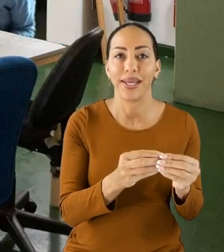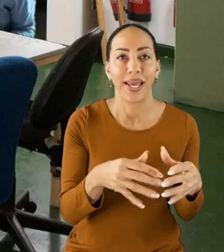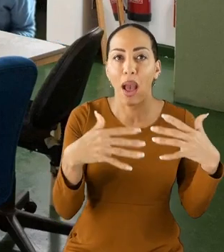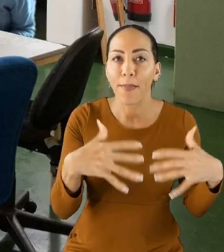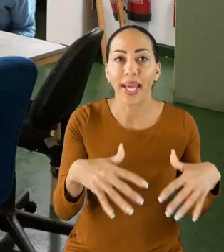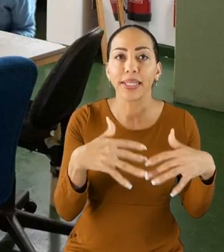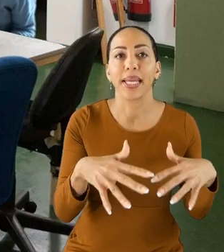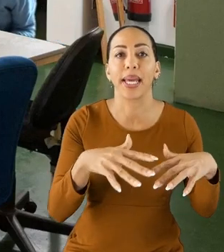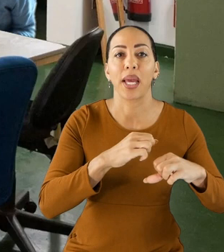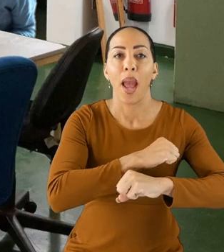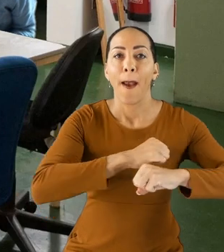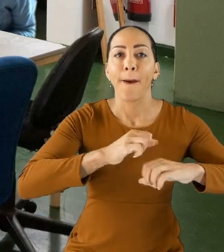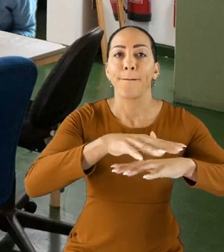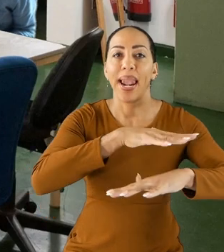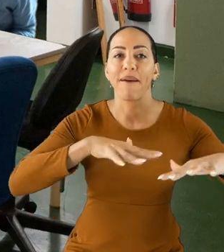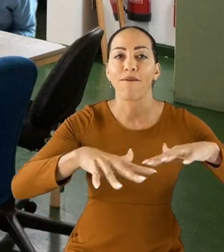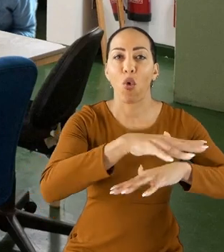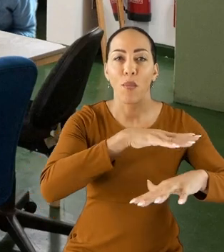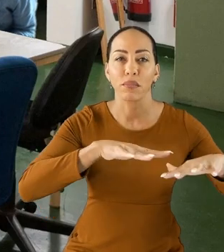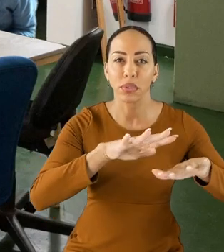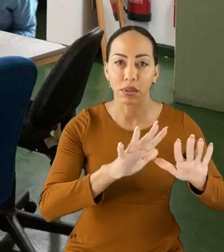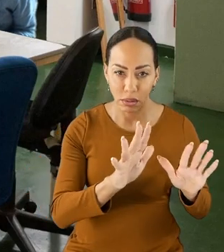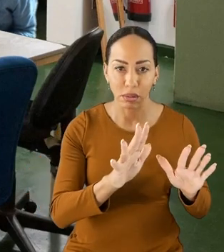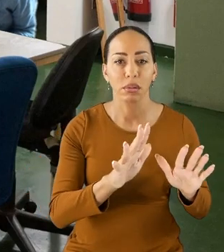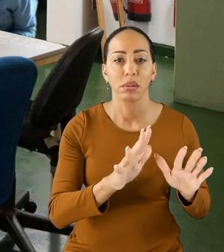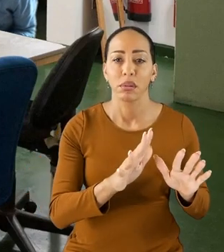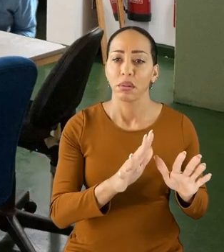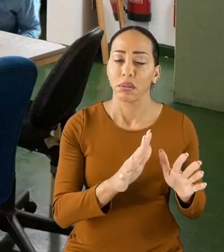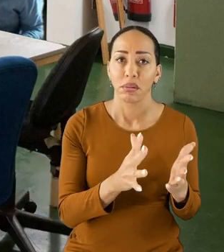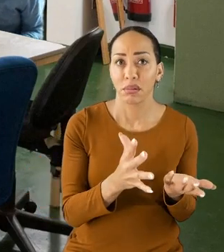for like platforms that could be used